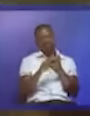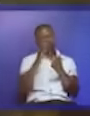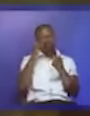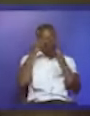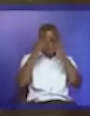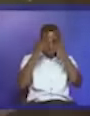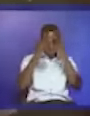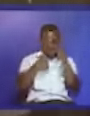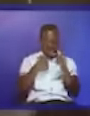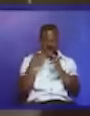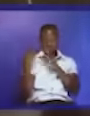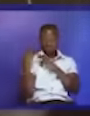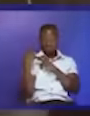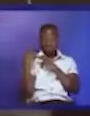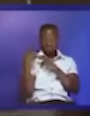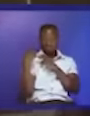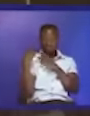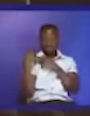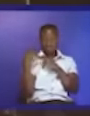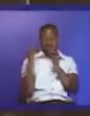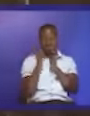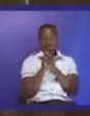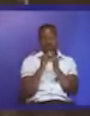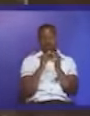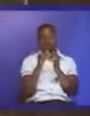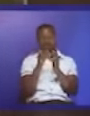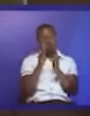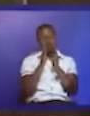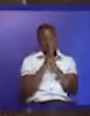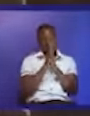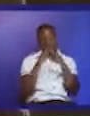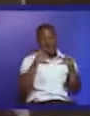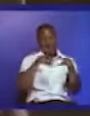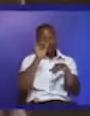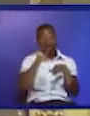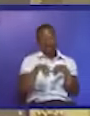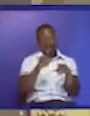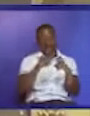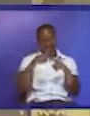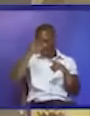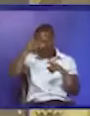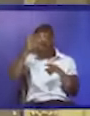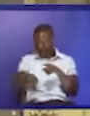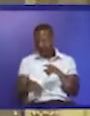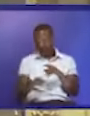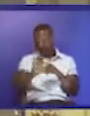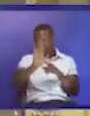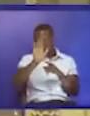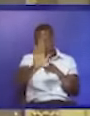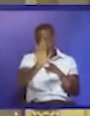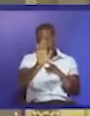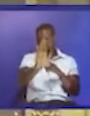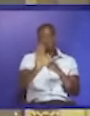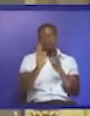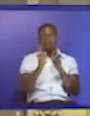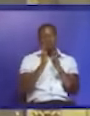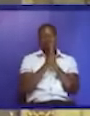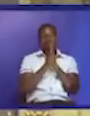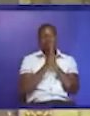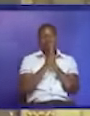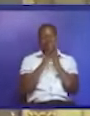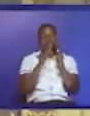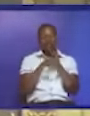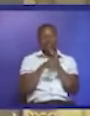my prayer has to do or to play. But he says, this one is your prayers. And then the